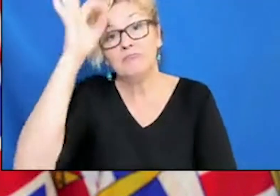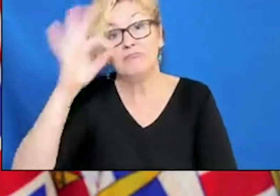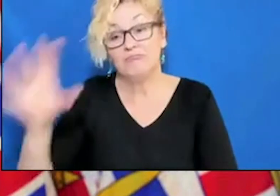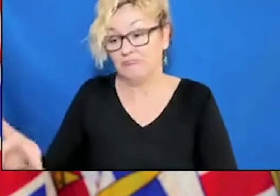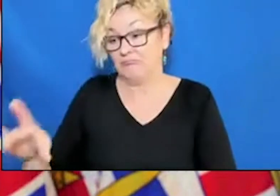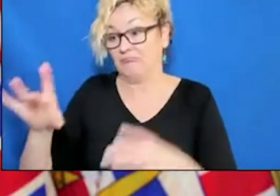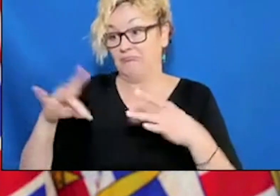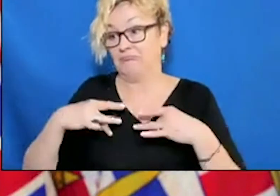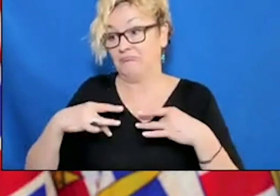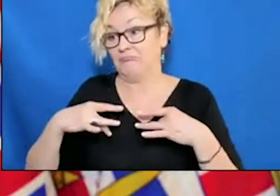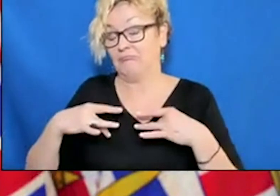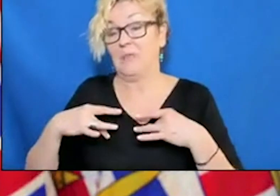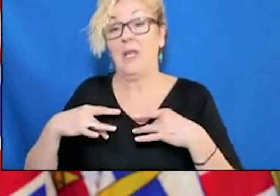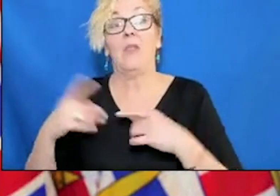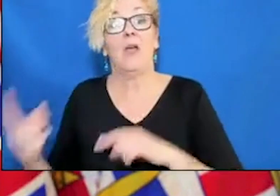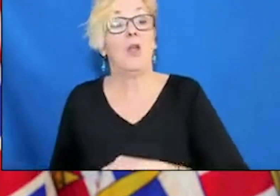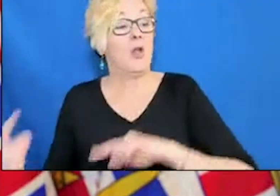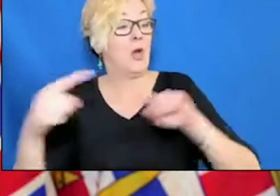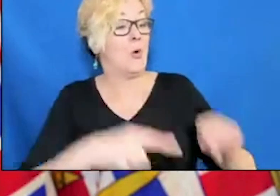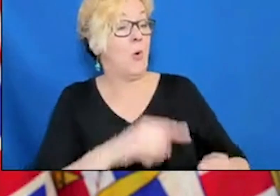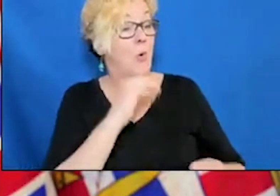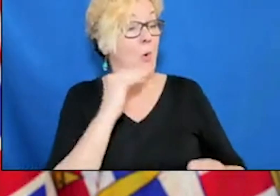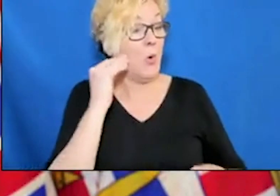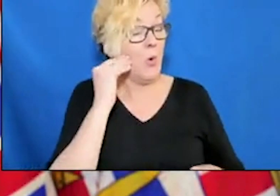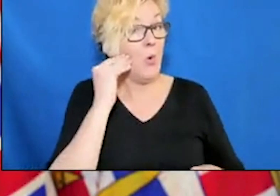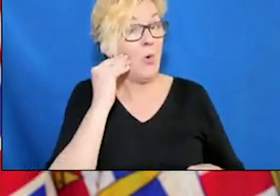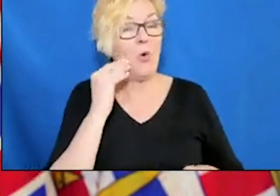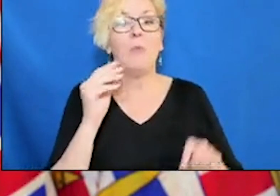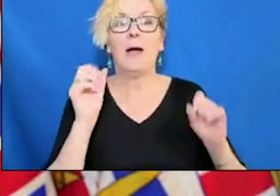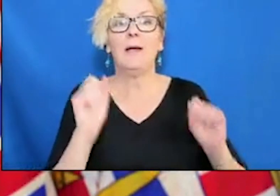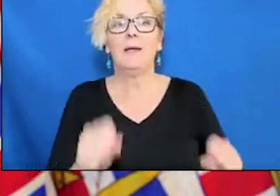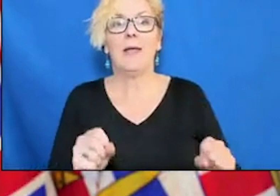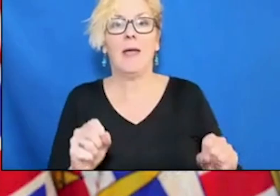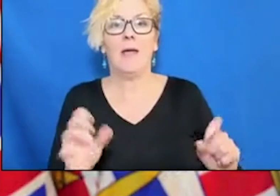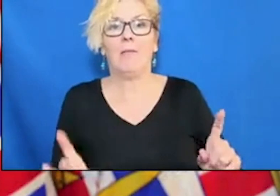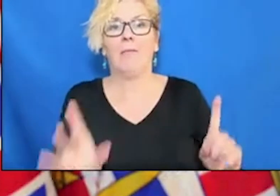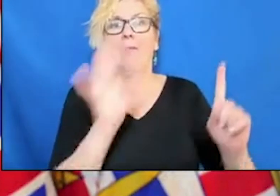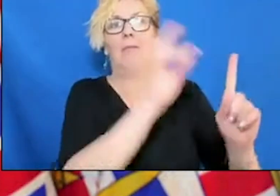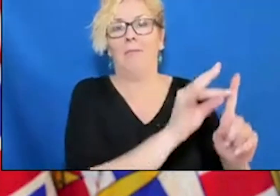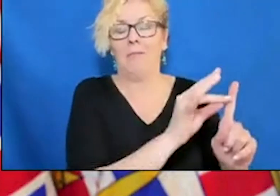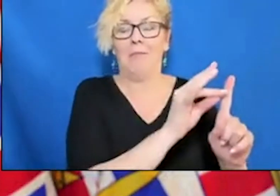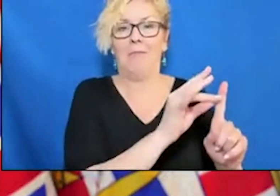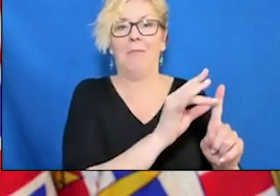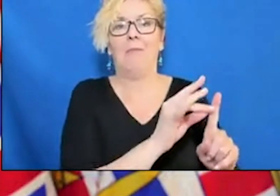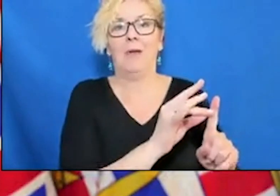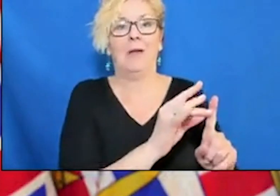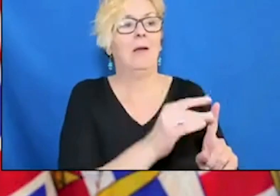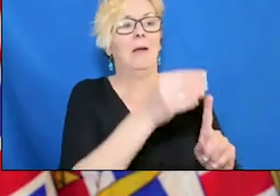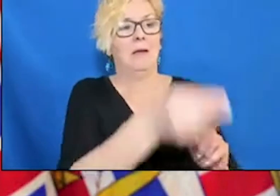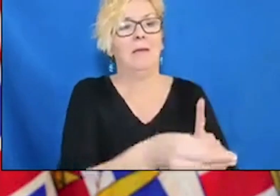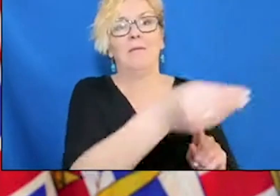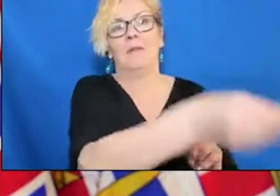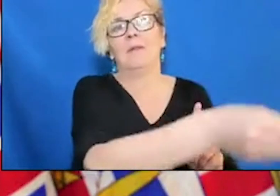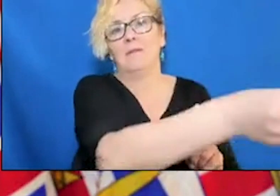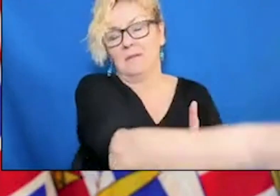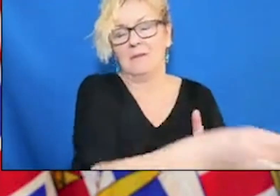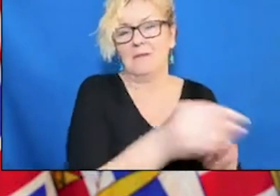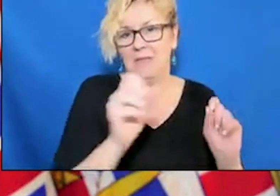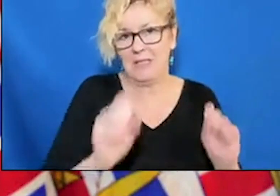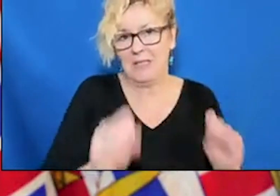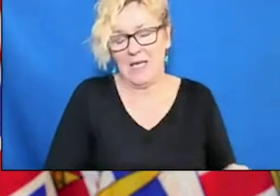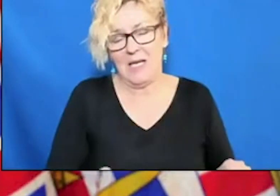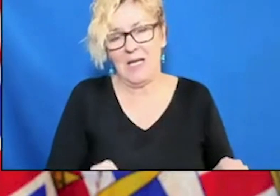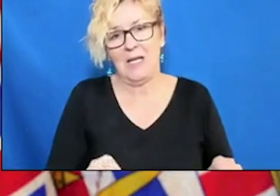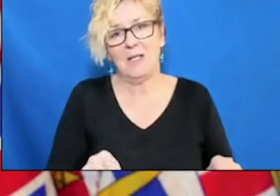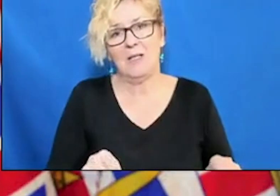my household is much higher than it was a few months ago. So we're trying to tackle it at all different parts, and people need to